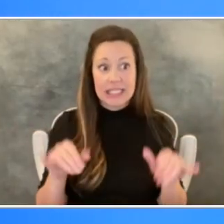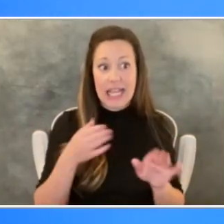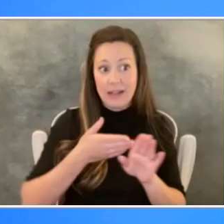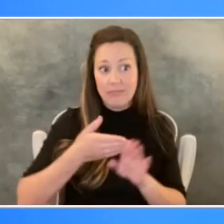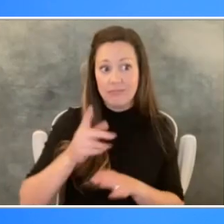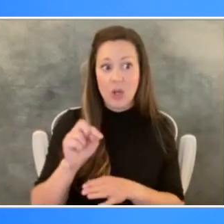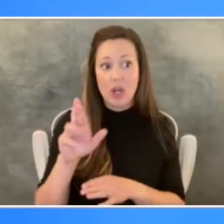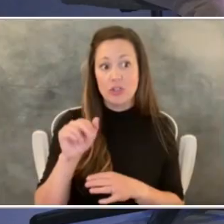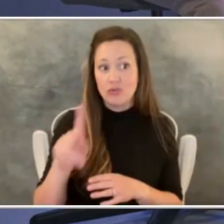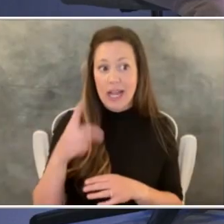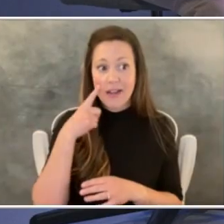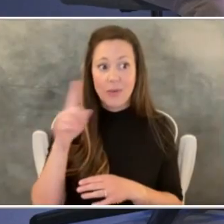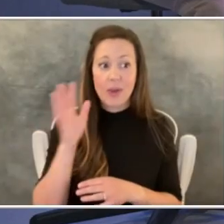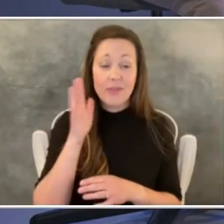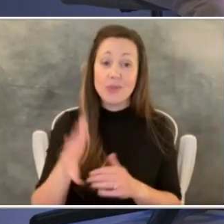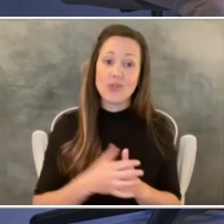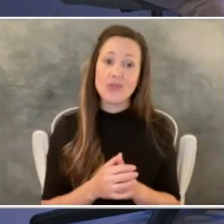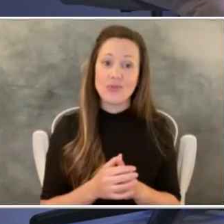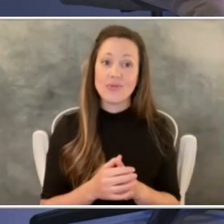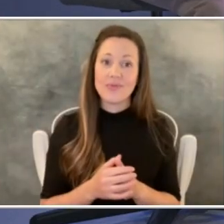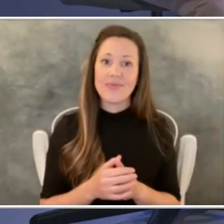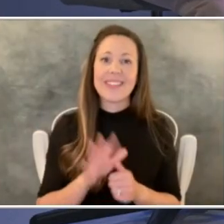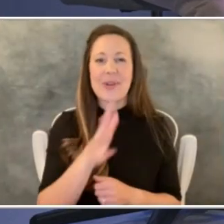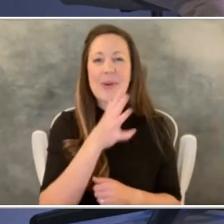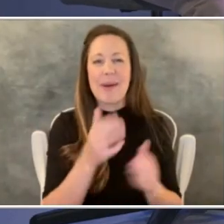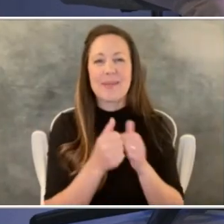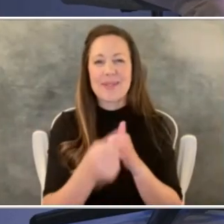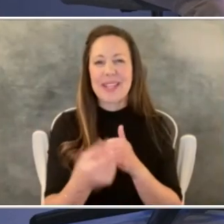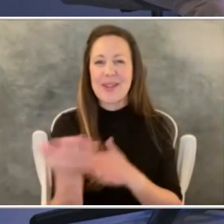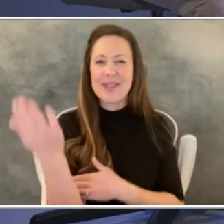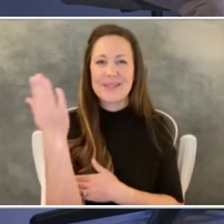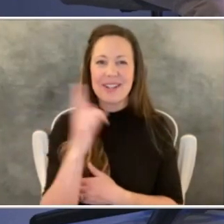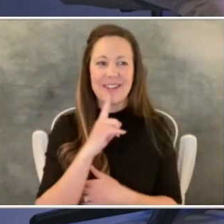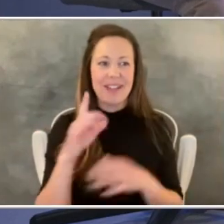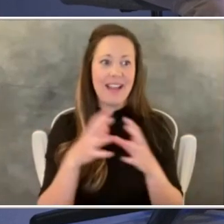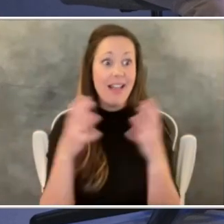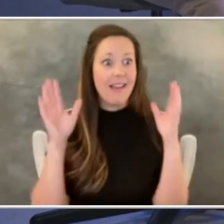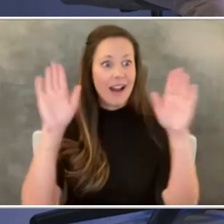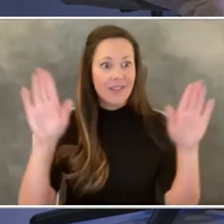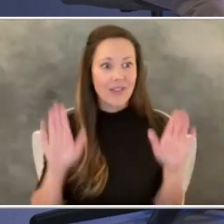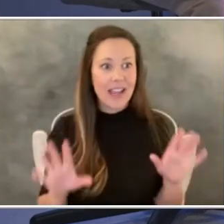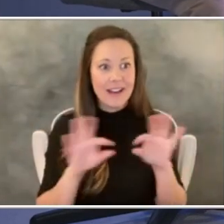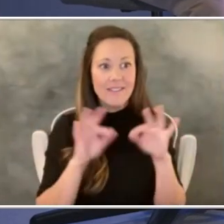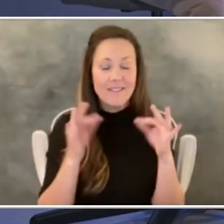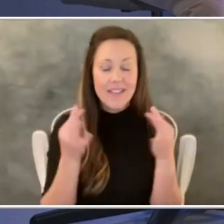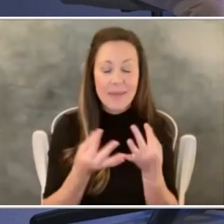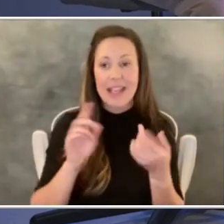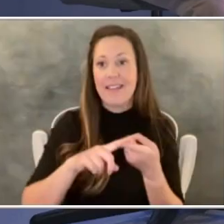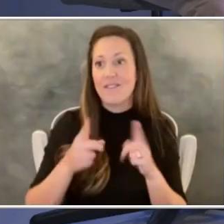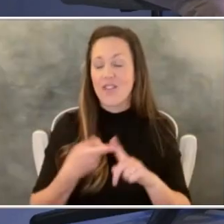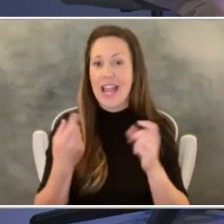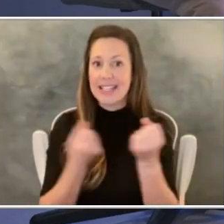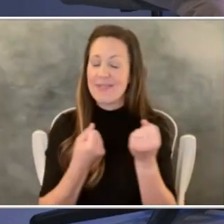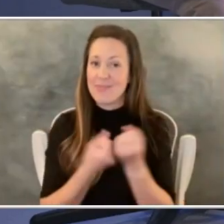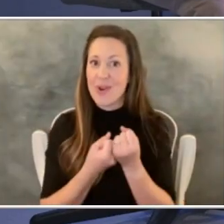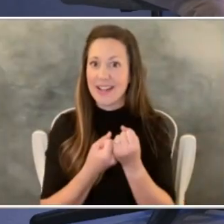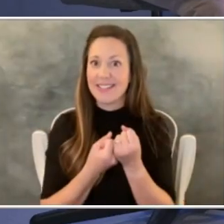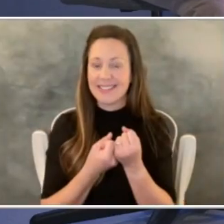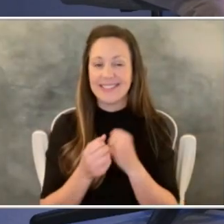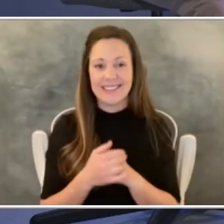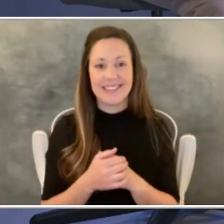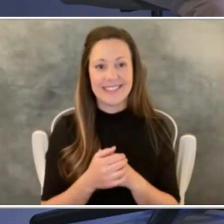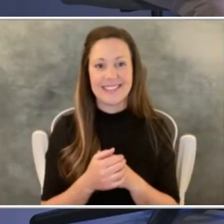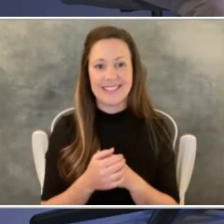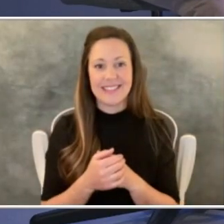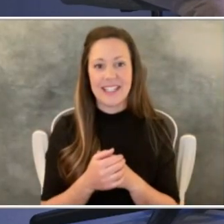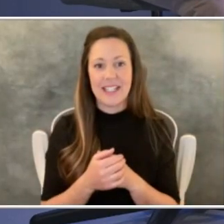the future. I could tell. Your mom's here with you this morning. You've got a lot of great family, friend, and physical support here surrounding you.